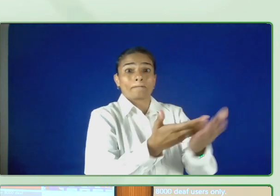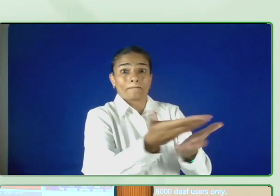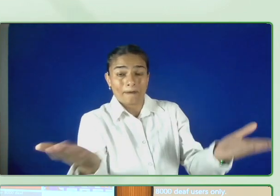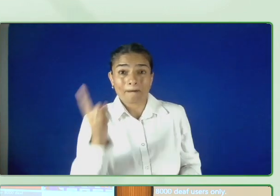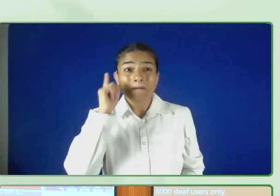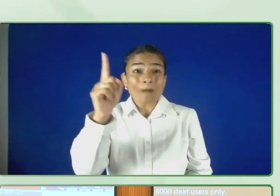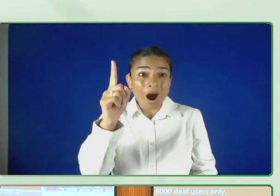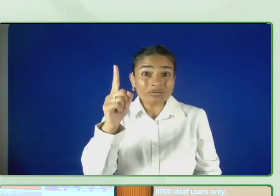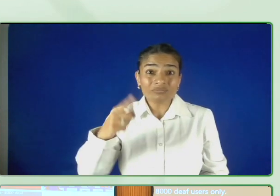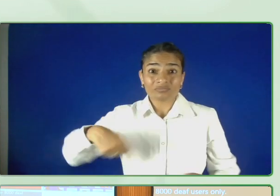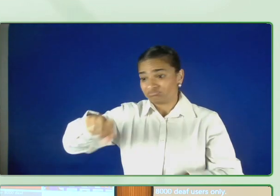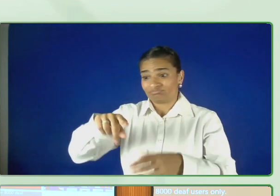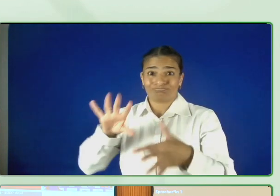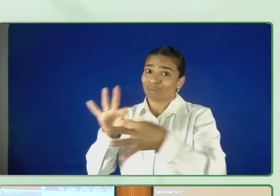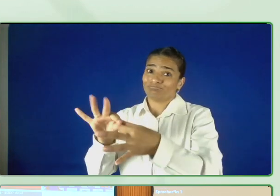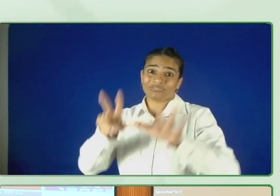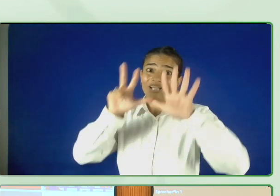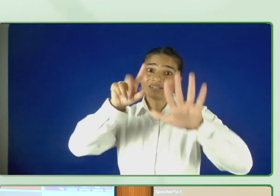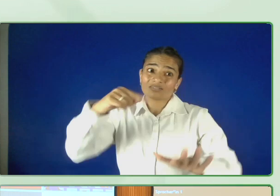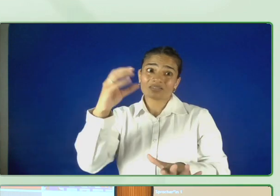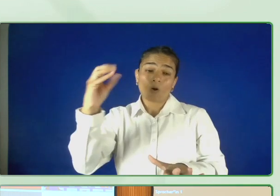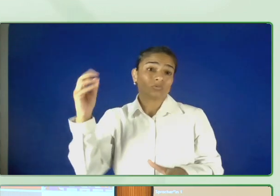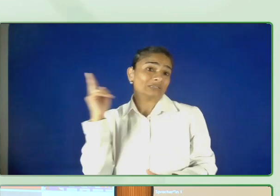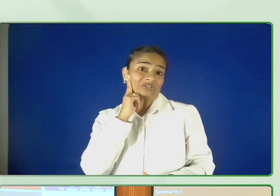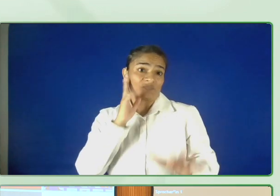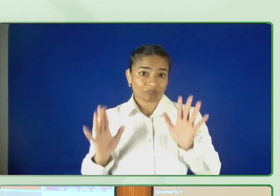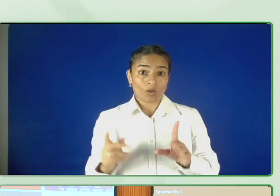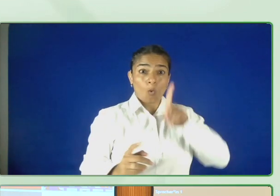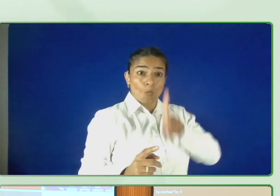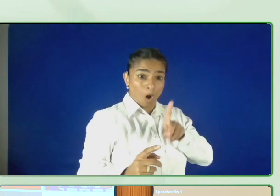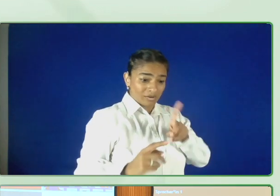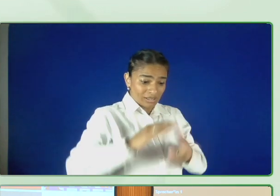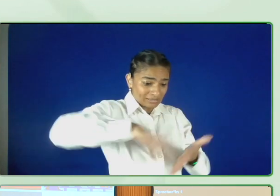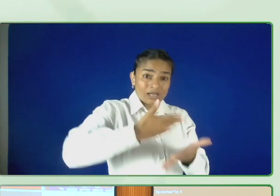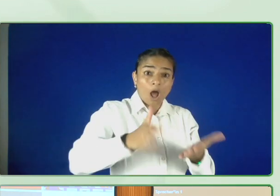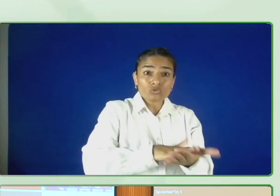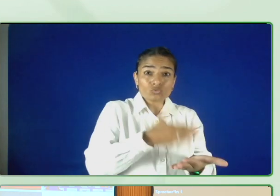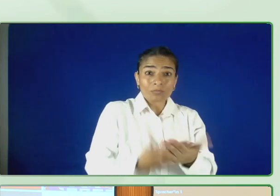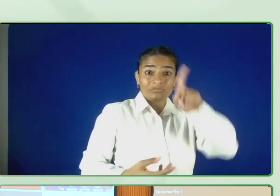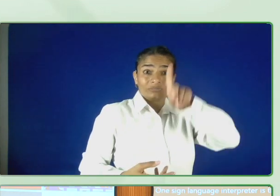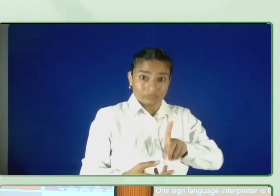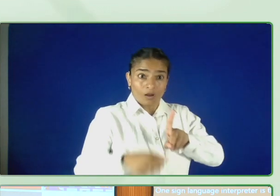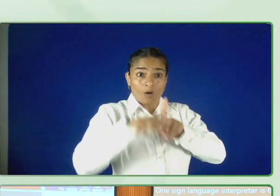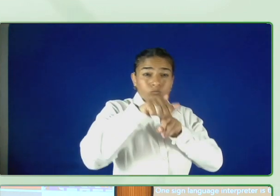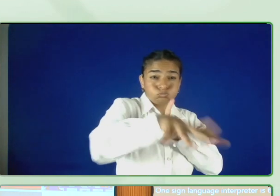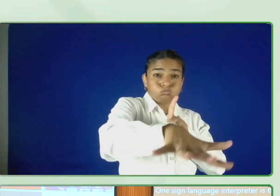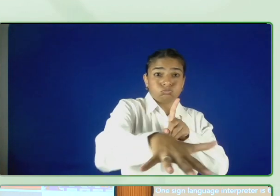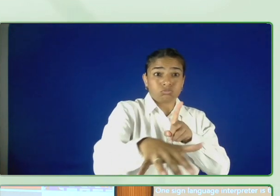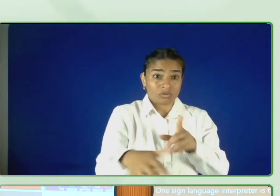out of which, if we talk about the global South population, which includes Pakistan, Sri Lanka, Bangladesh,